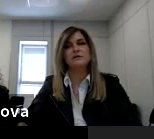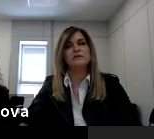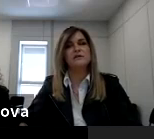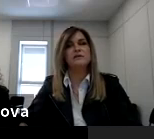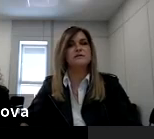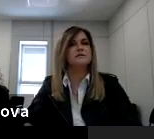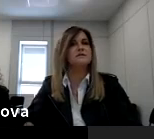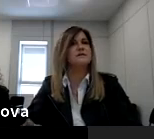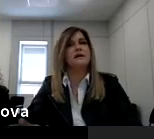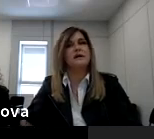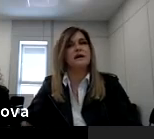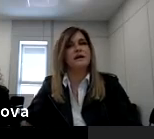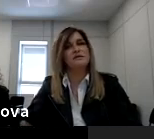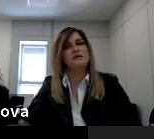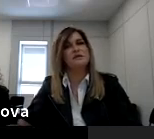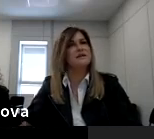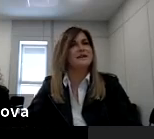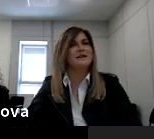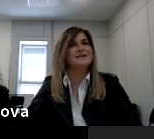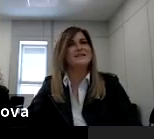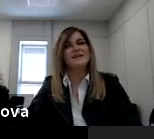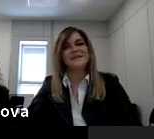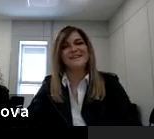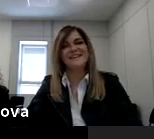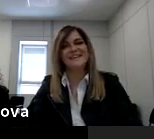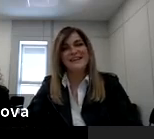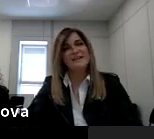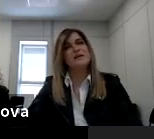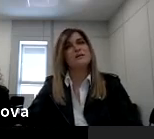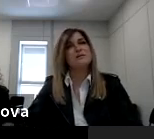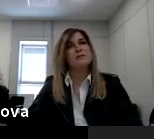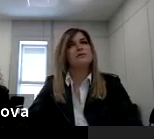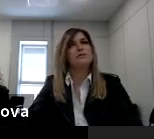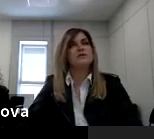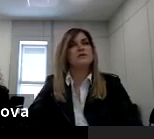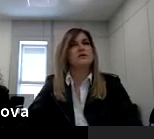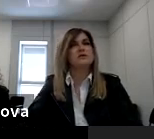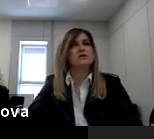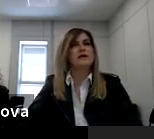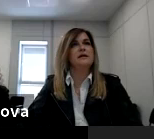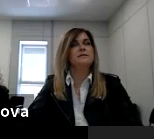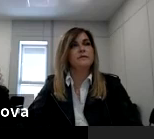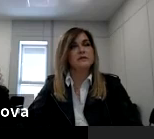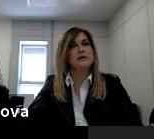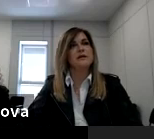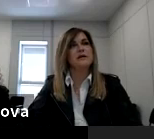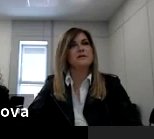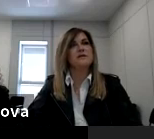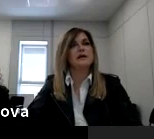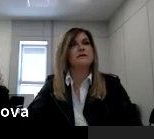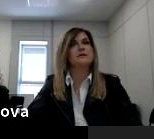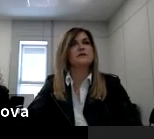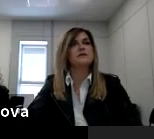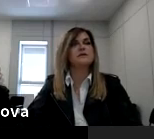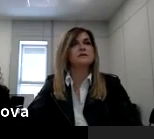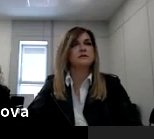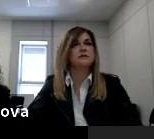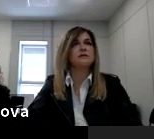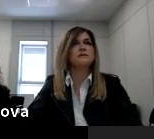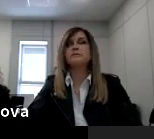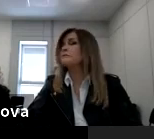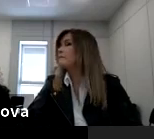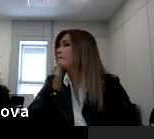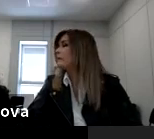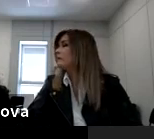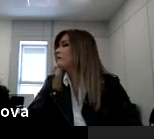and after it heavy sun, there will be no moisture inside. Sometimes this happens